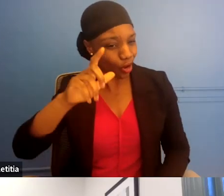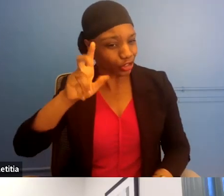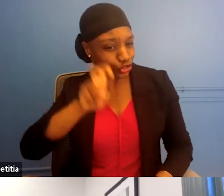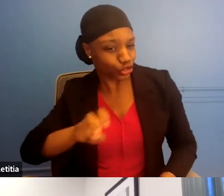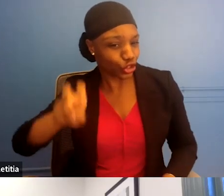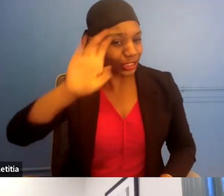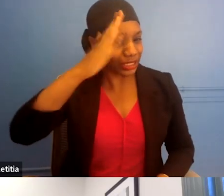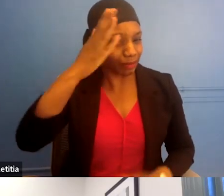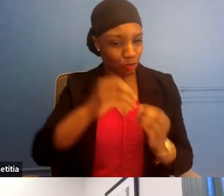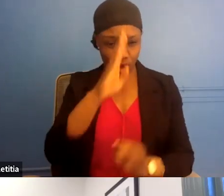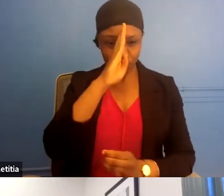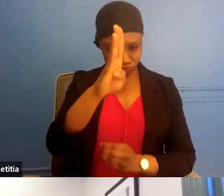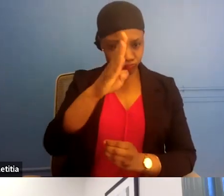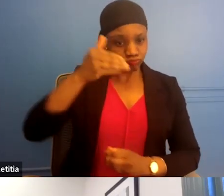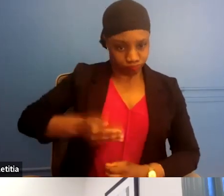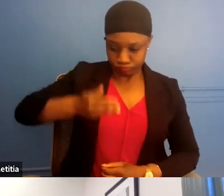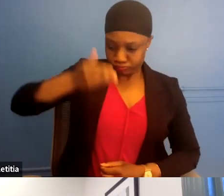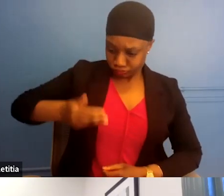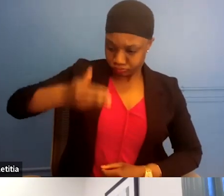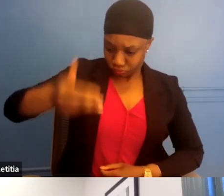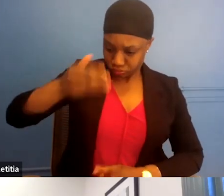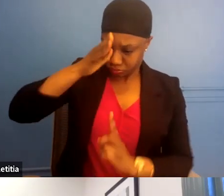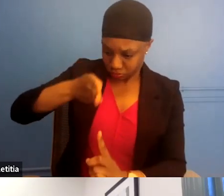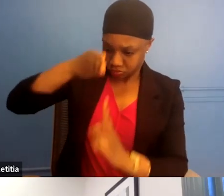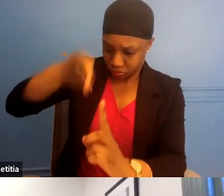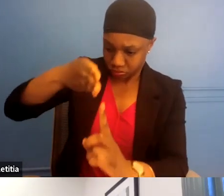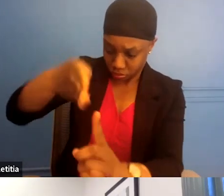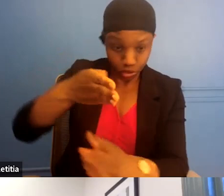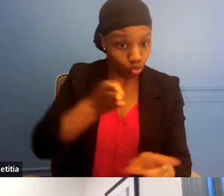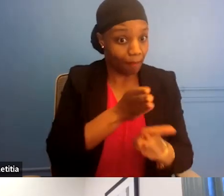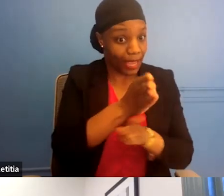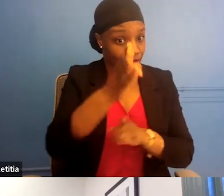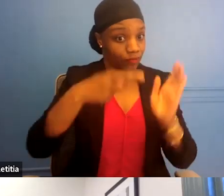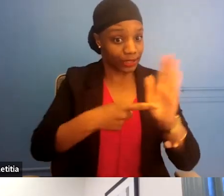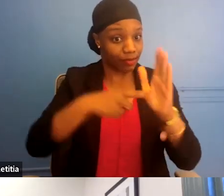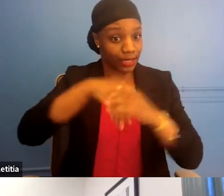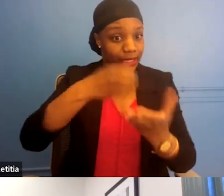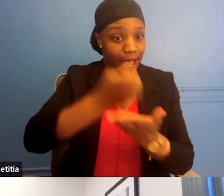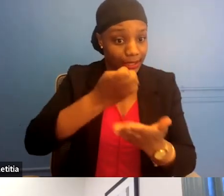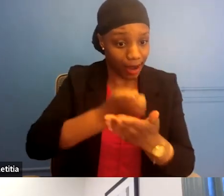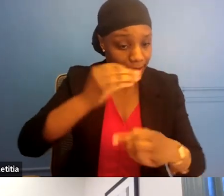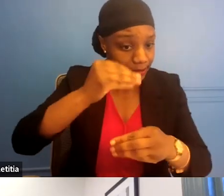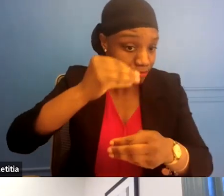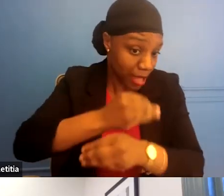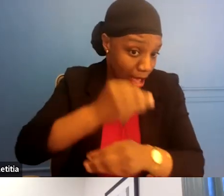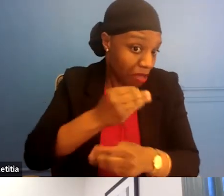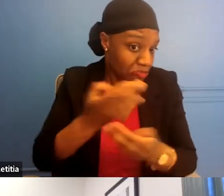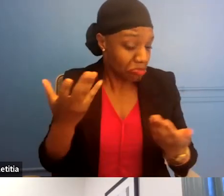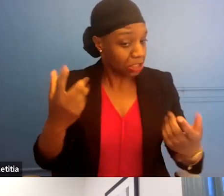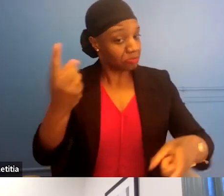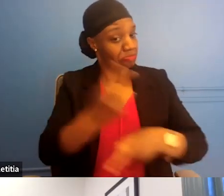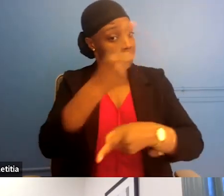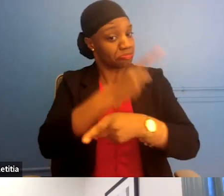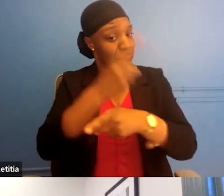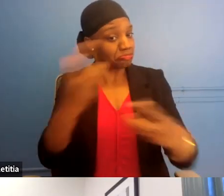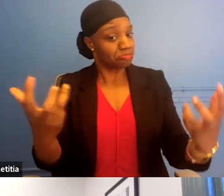because you majored in economics and math, and it's not an uncommon background for someone who moves